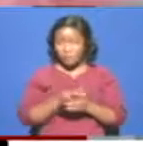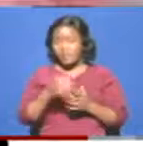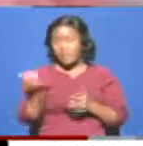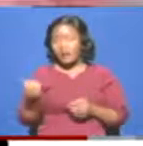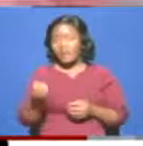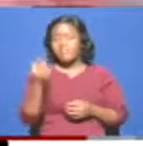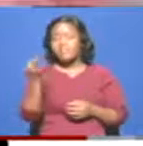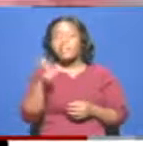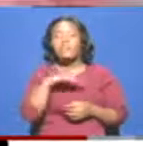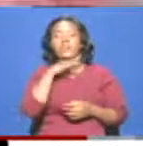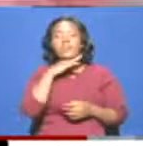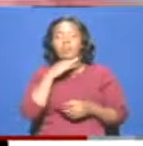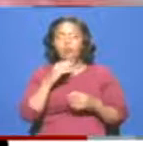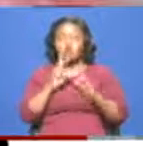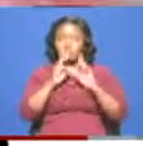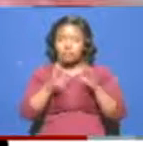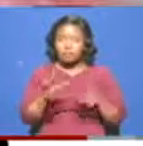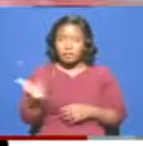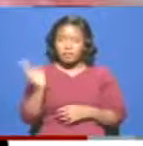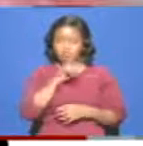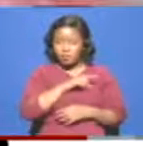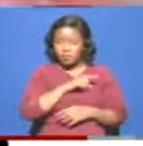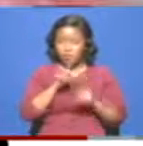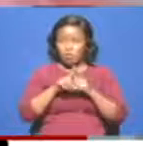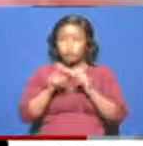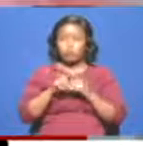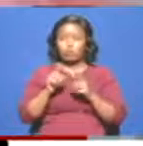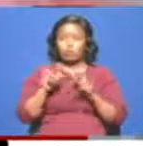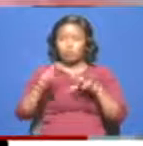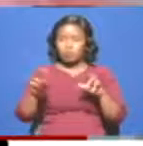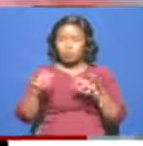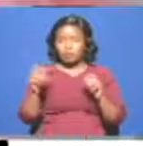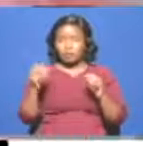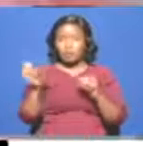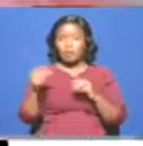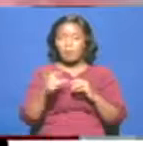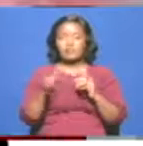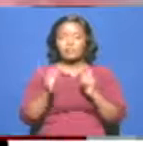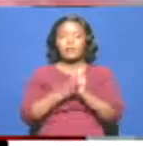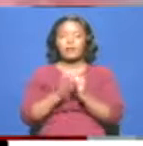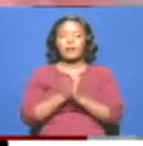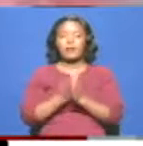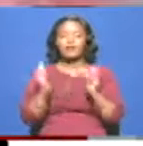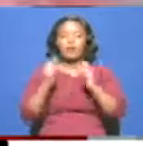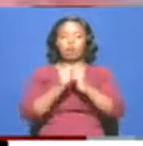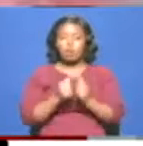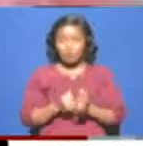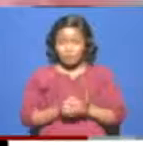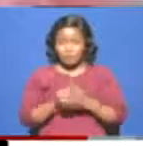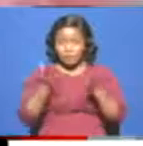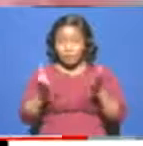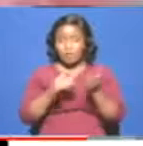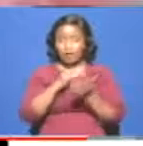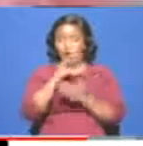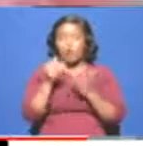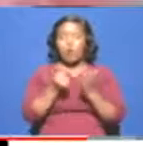after conducting facility audit records in the months of September and October. The cumulative number of fatalities now stands